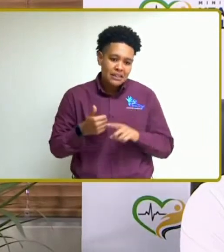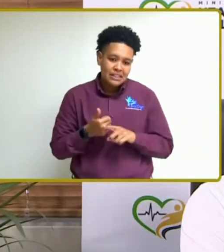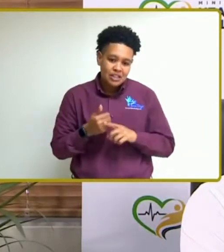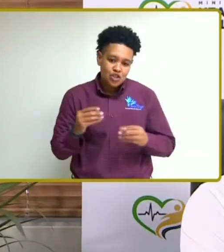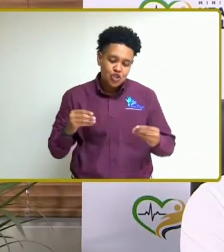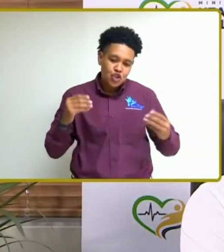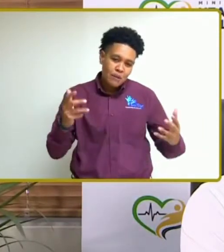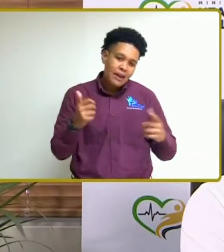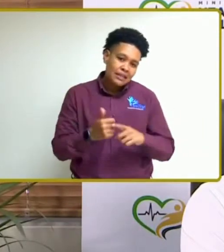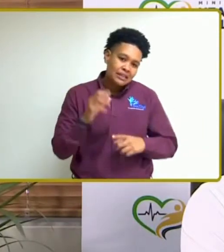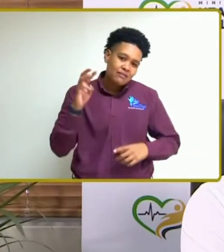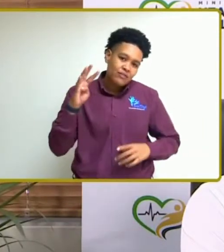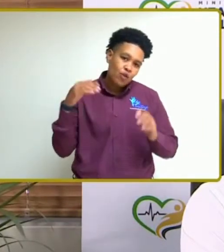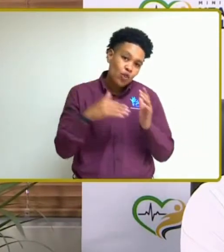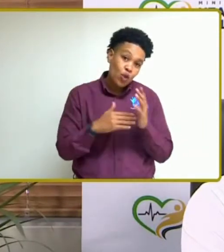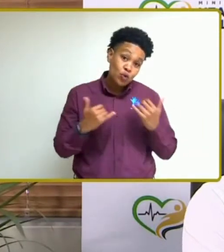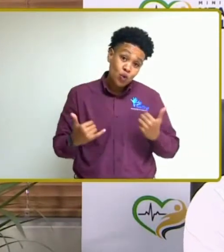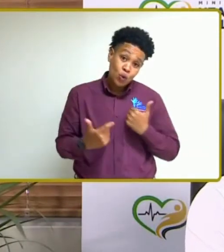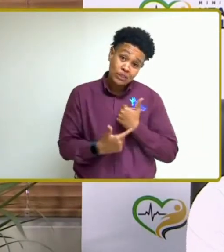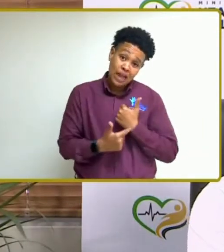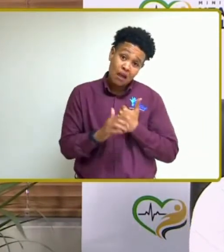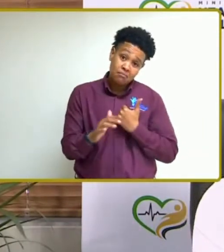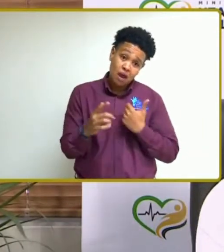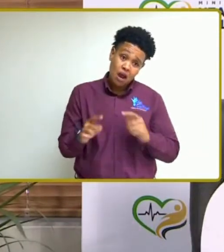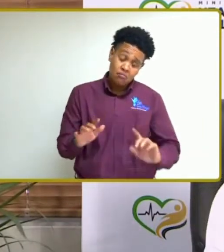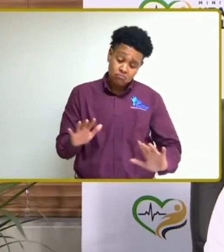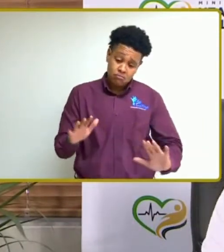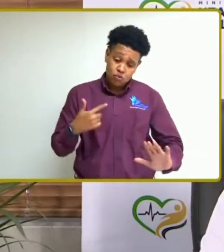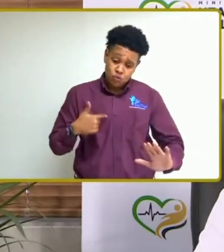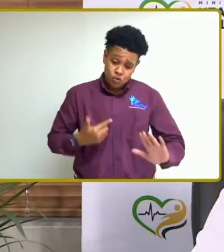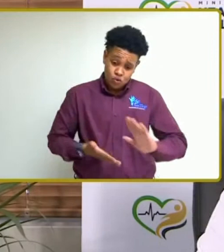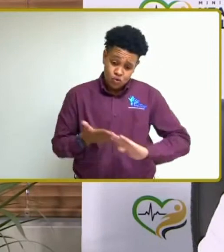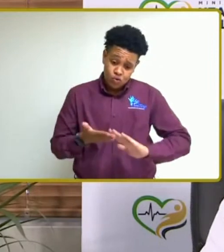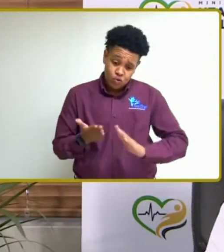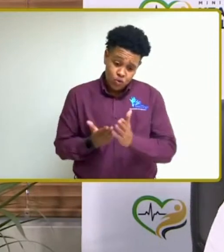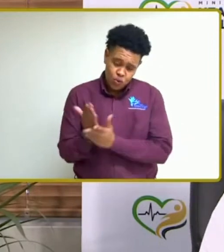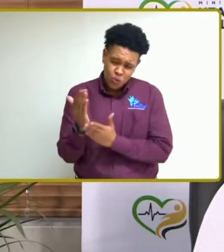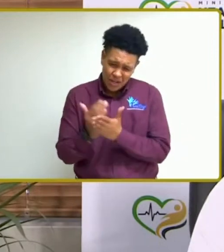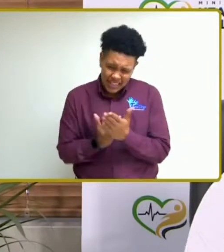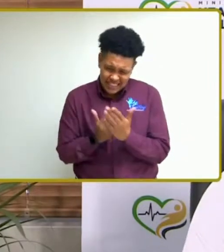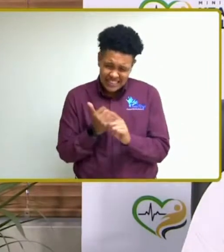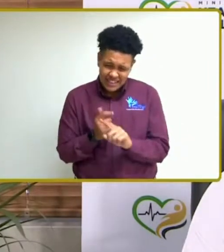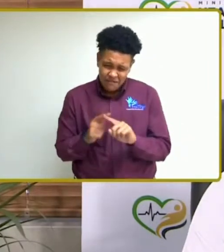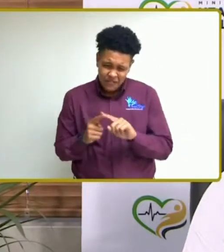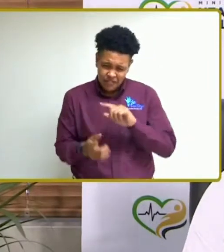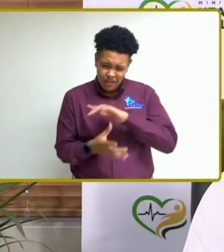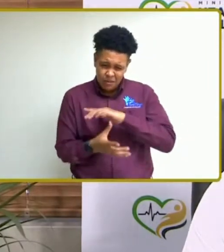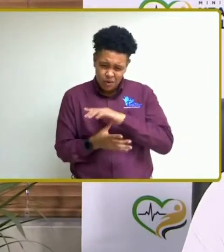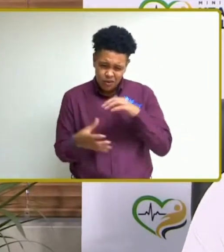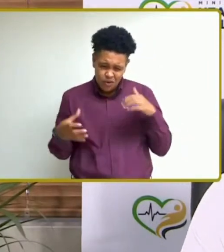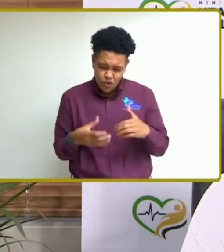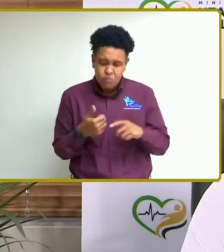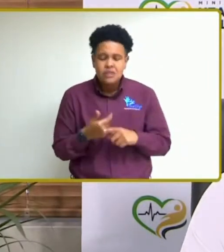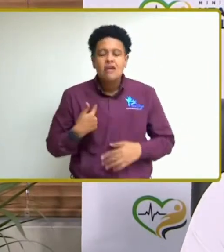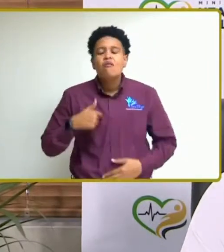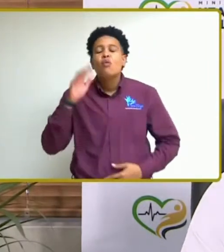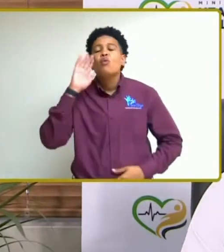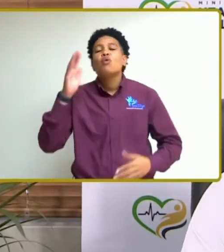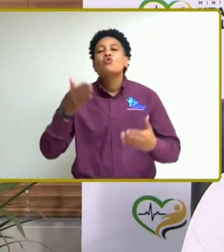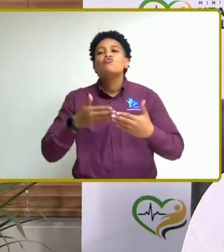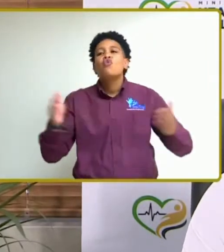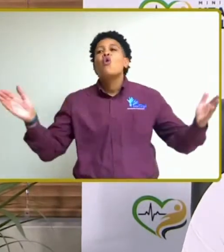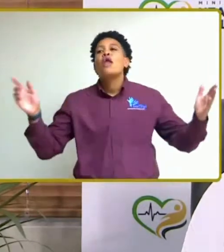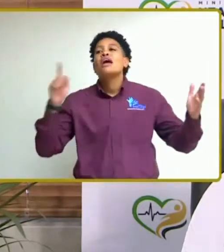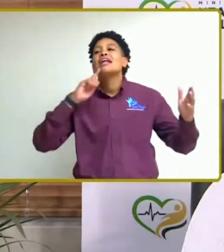supply is 64,000 at this time. So as we go through the list, the different priority groups, we roll out